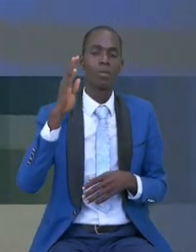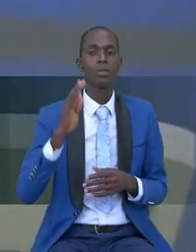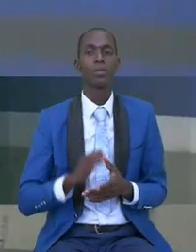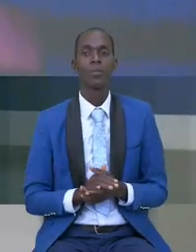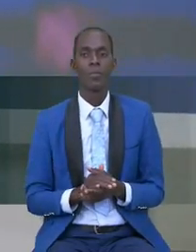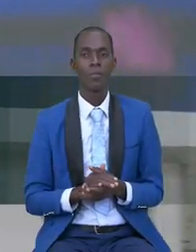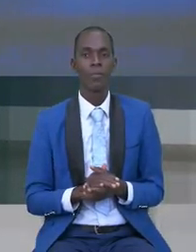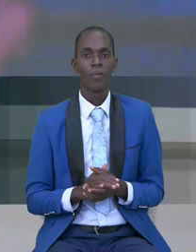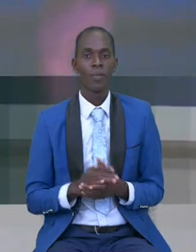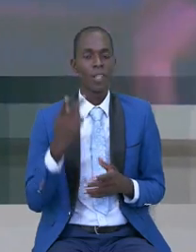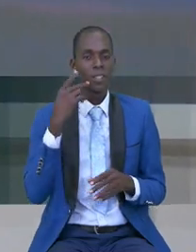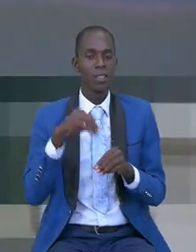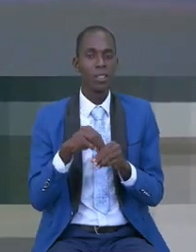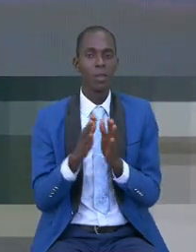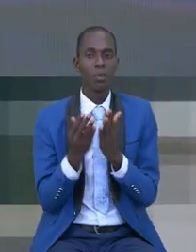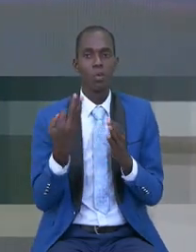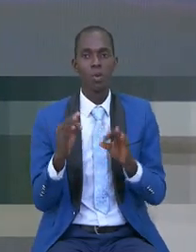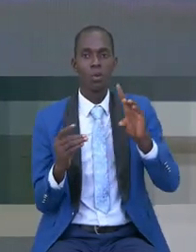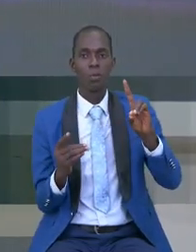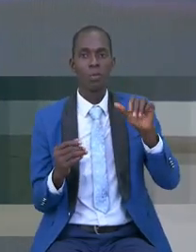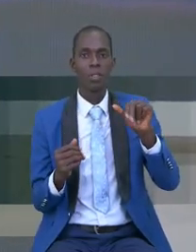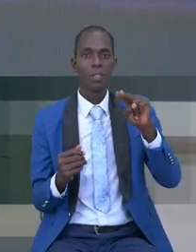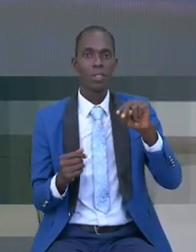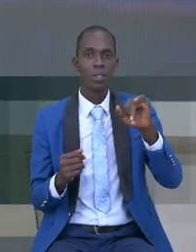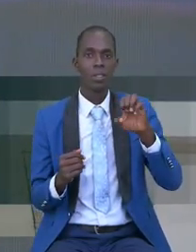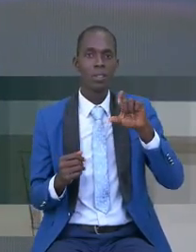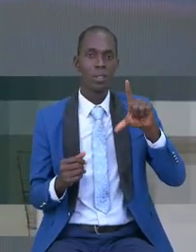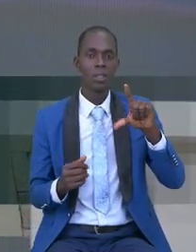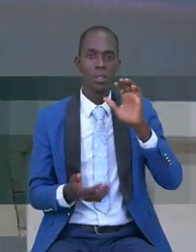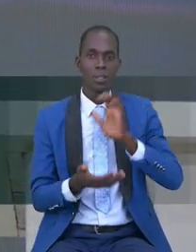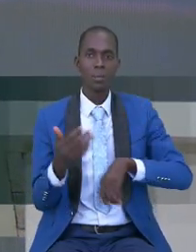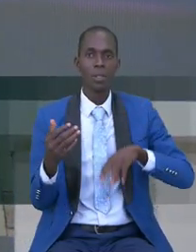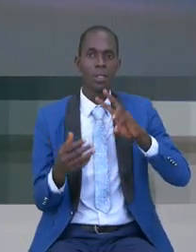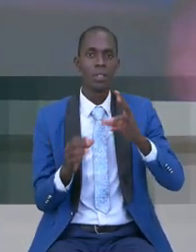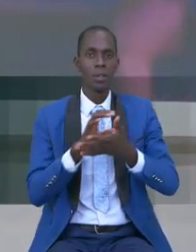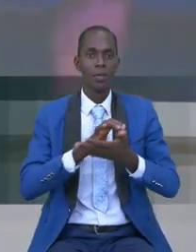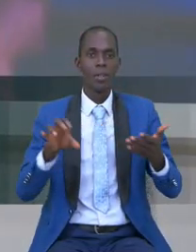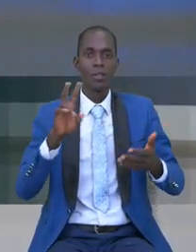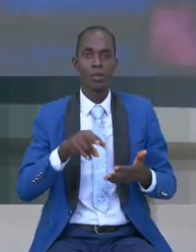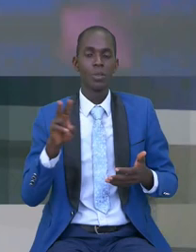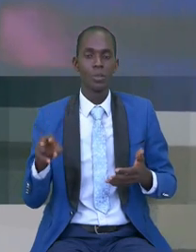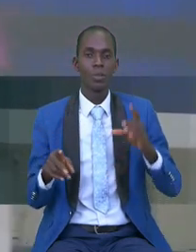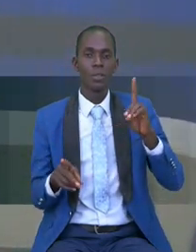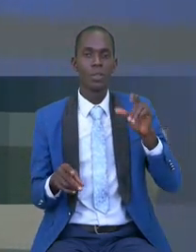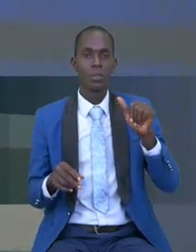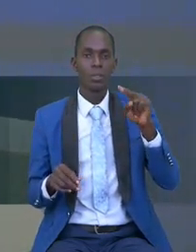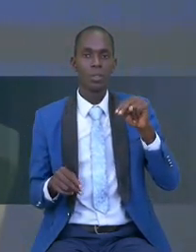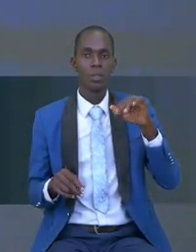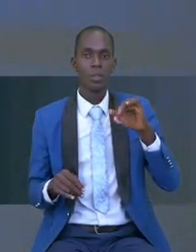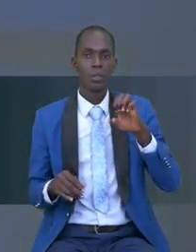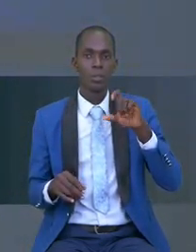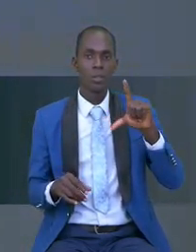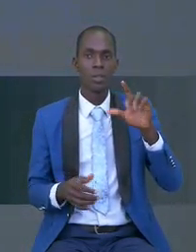We're looking at Daniel chapter 6, and we're reading from verse 22. Daniel